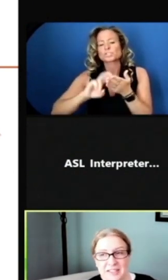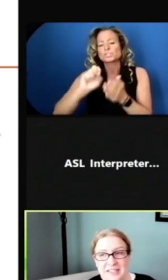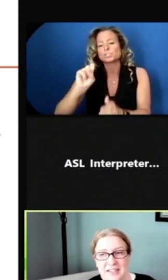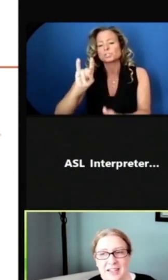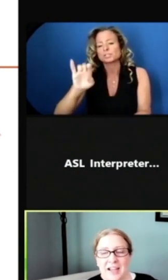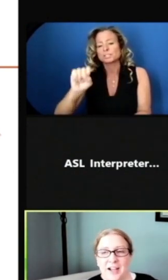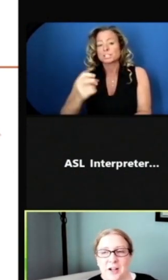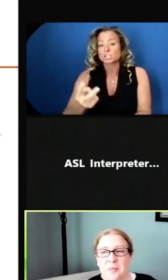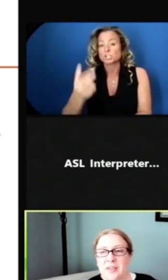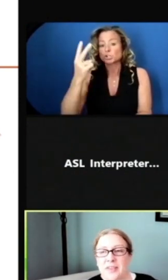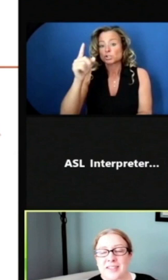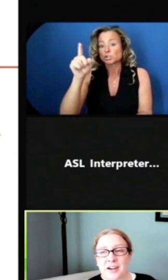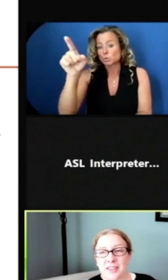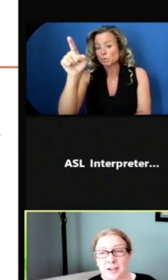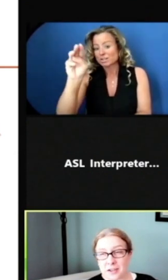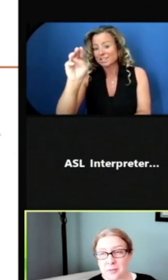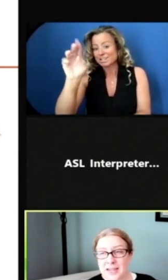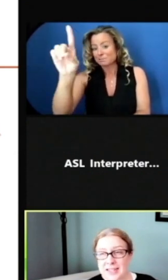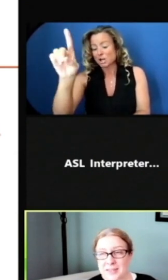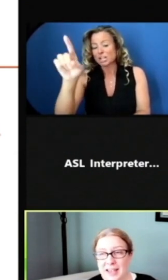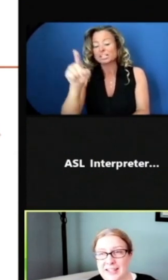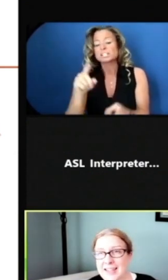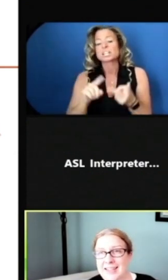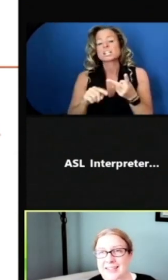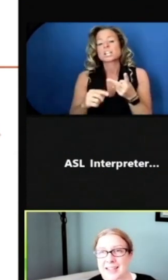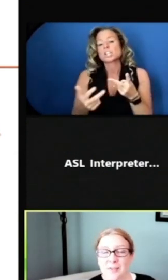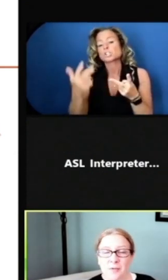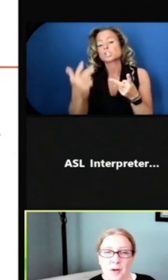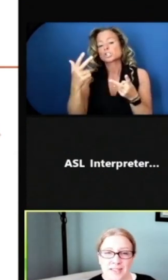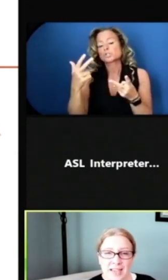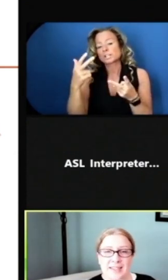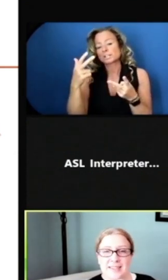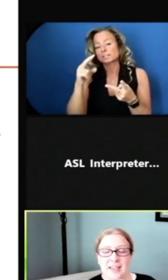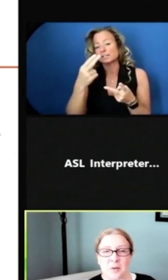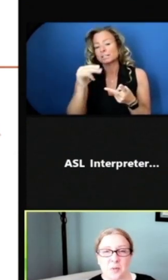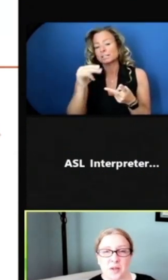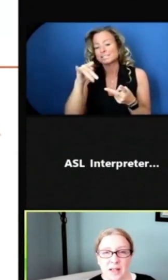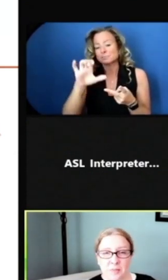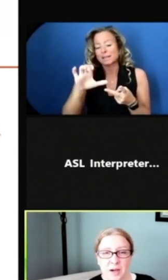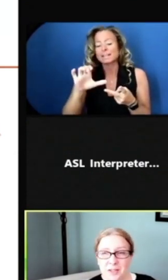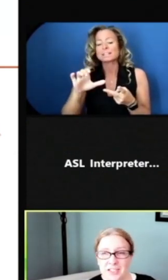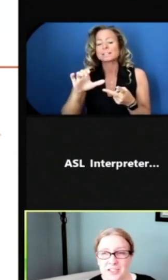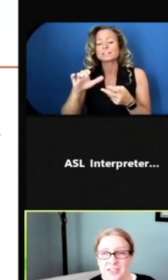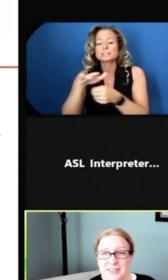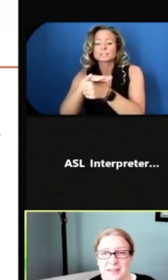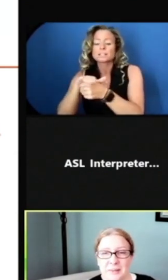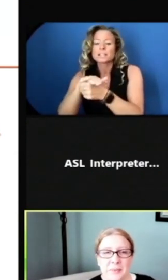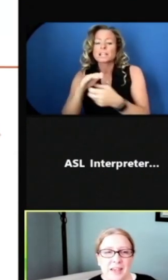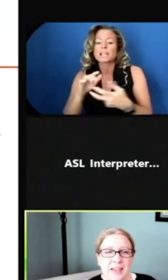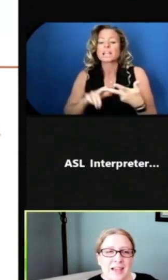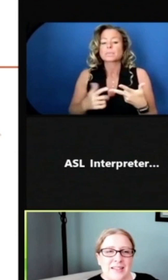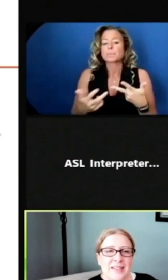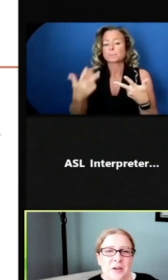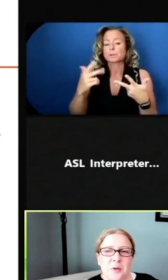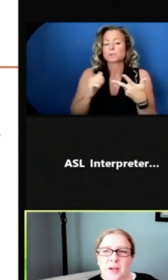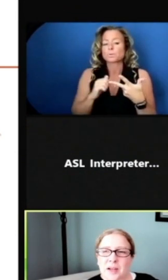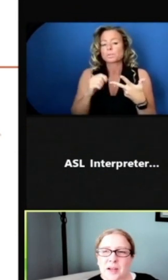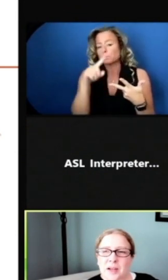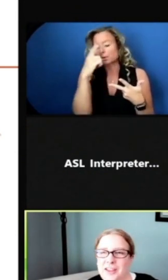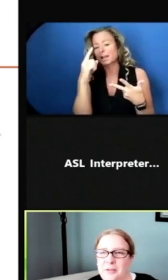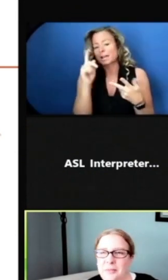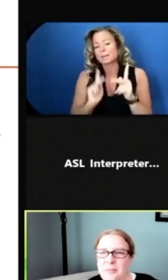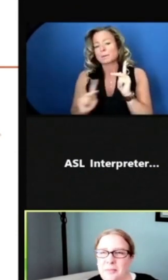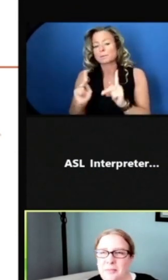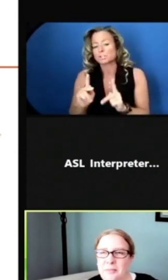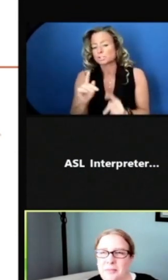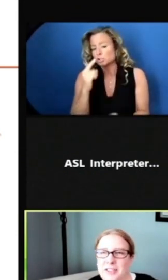in Maryland. There are 3 Hispanic sites and 4 sites with Black populations. So can